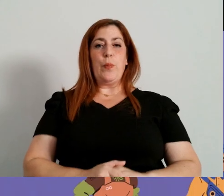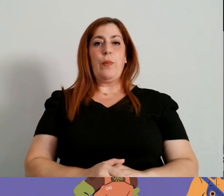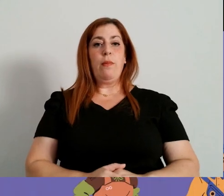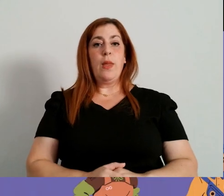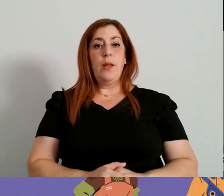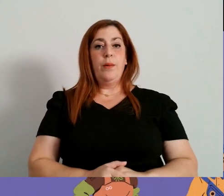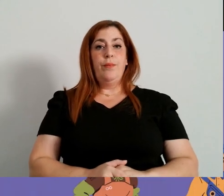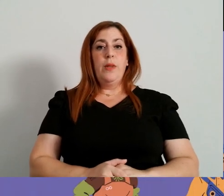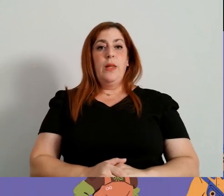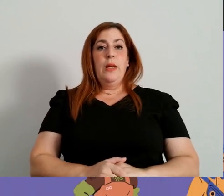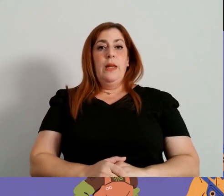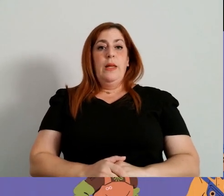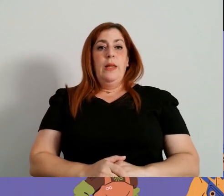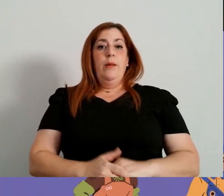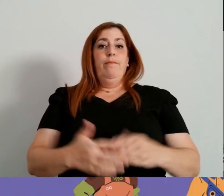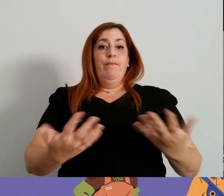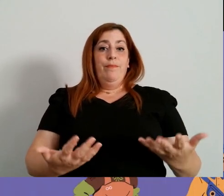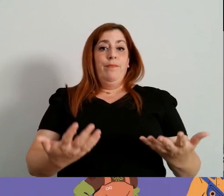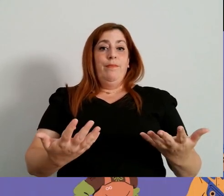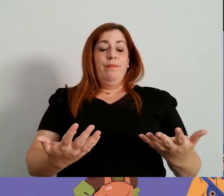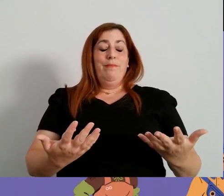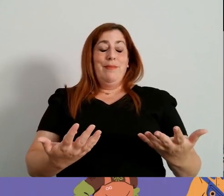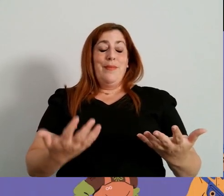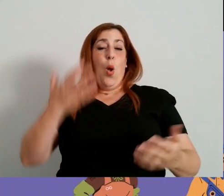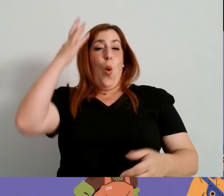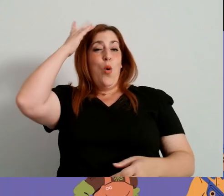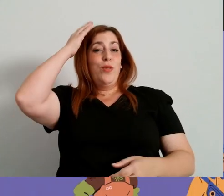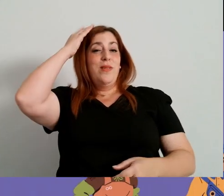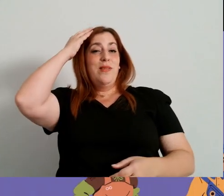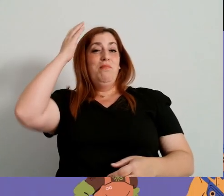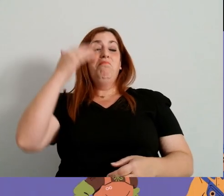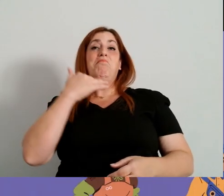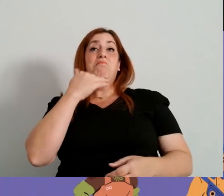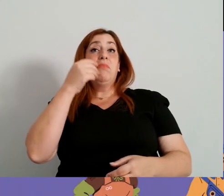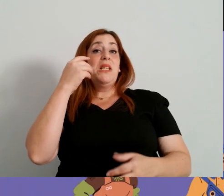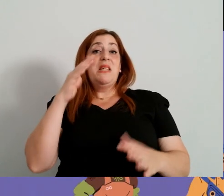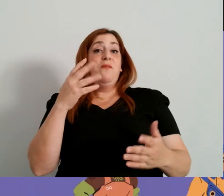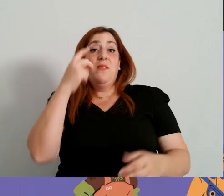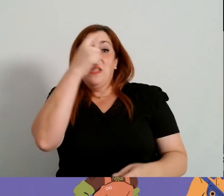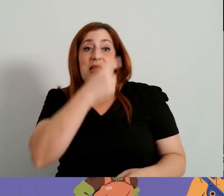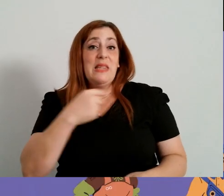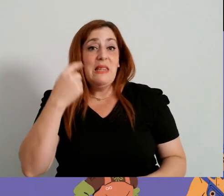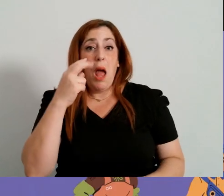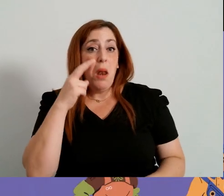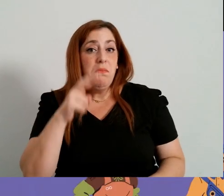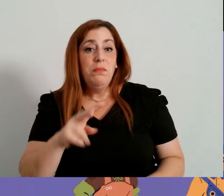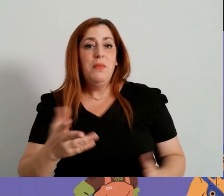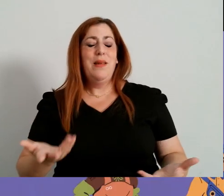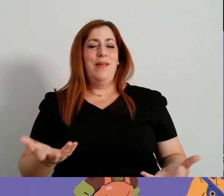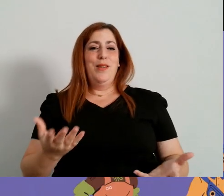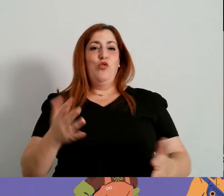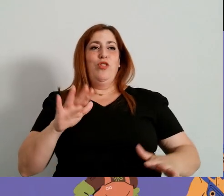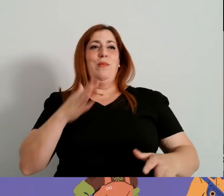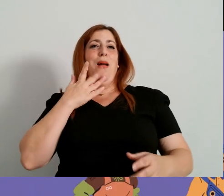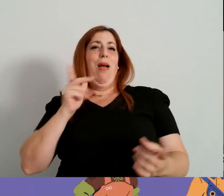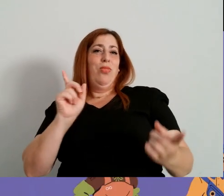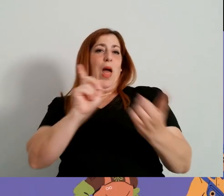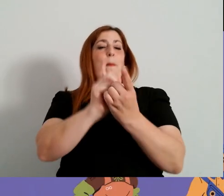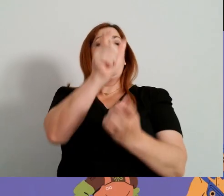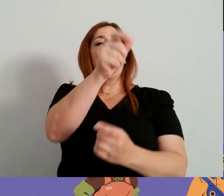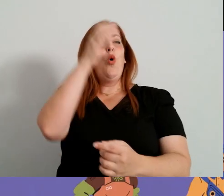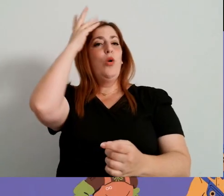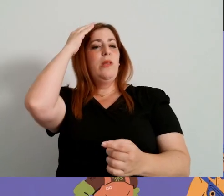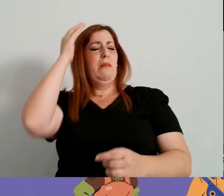Another thing is that autism has no look. If you are an autistic person, I'm sure you've heard, oh, but you don't look